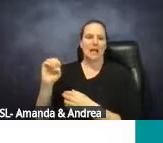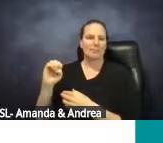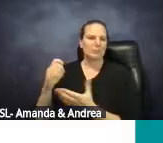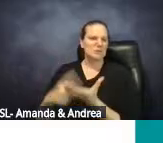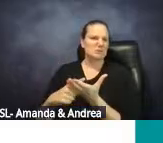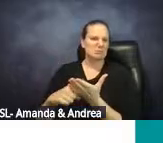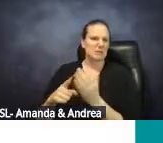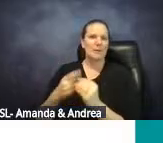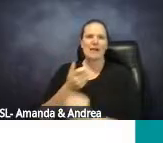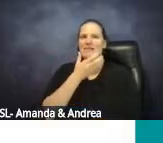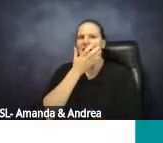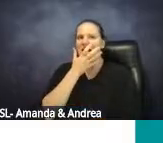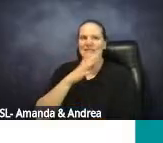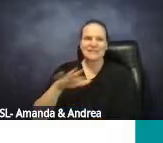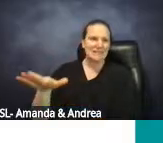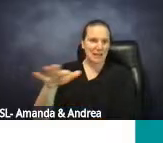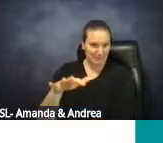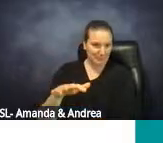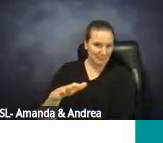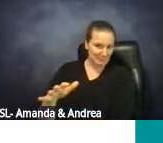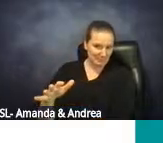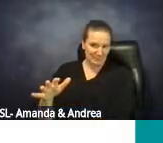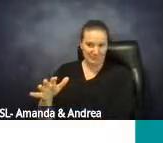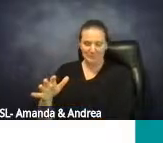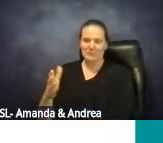about landscape elements. So this could be